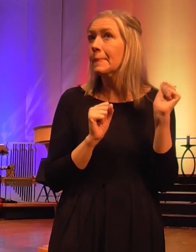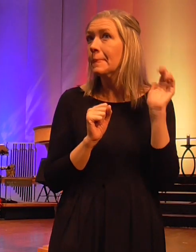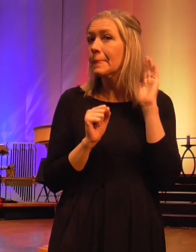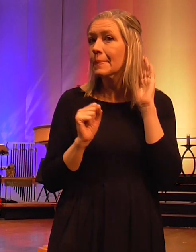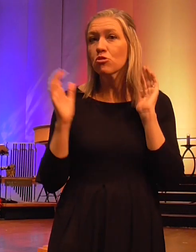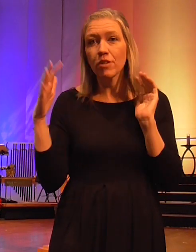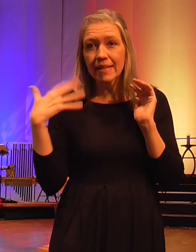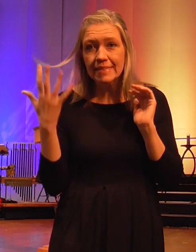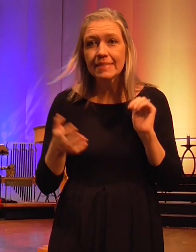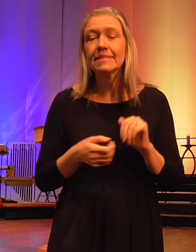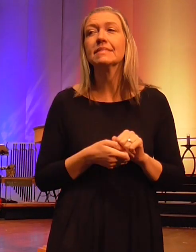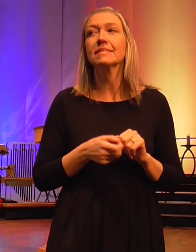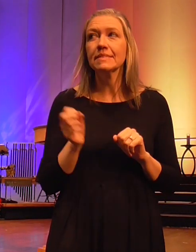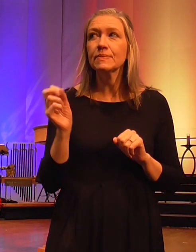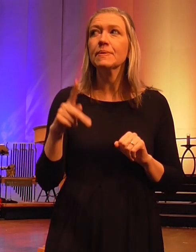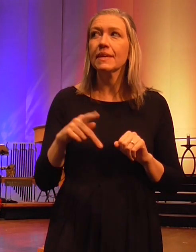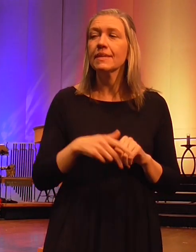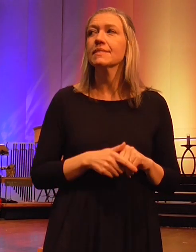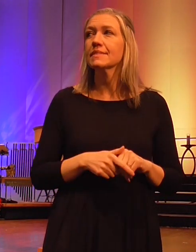Crazy. Okay.